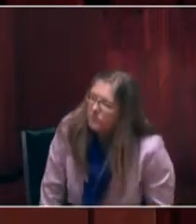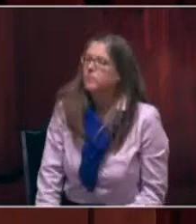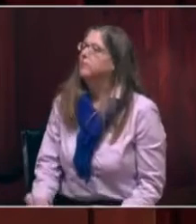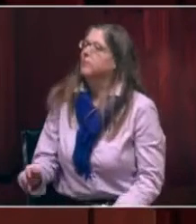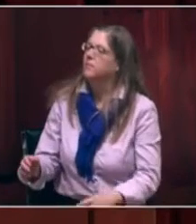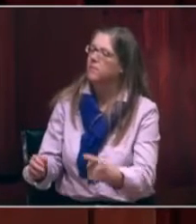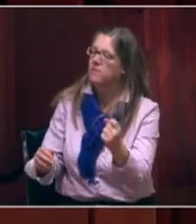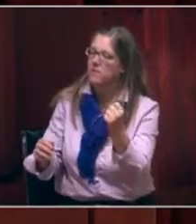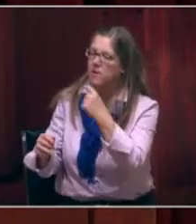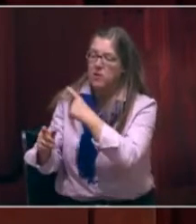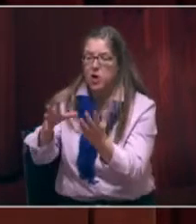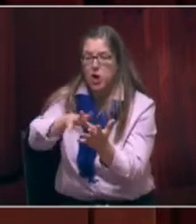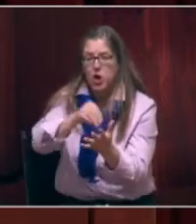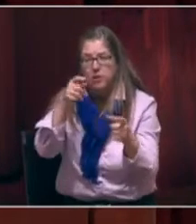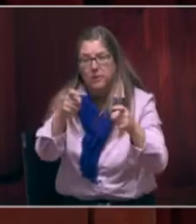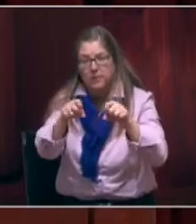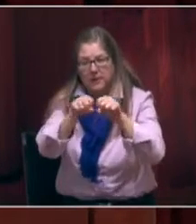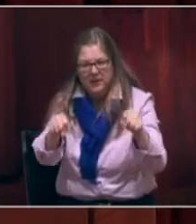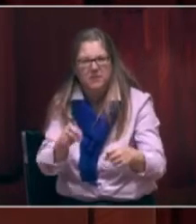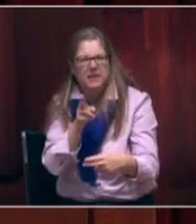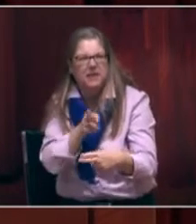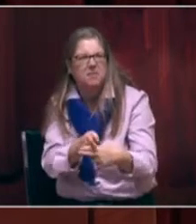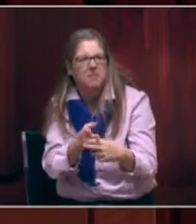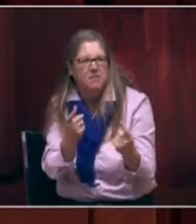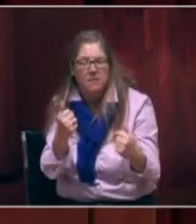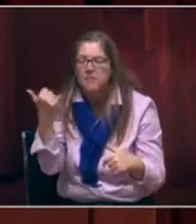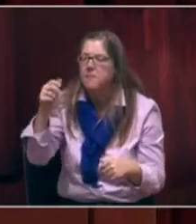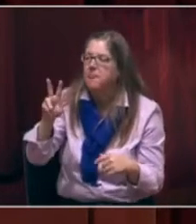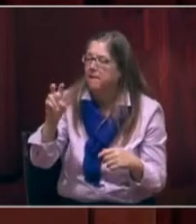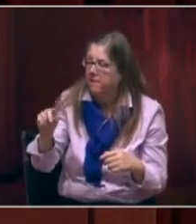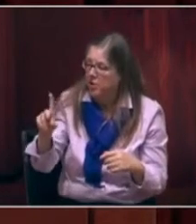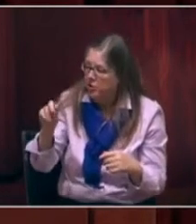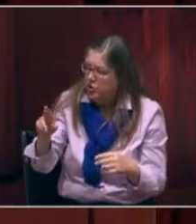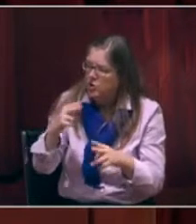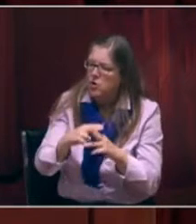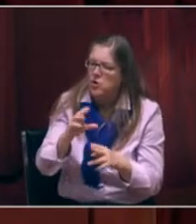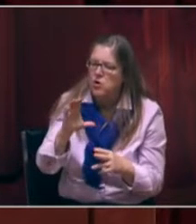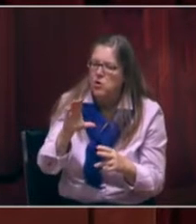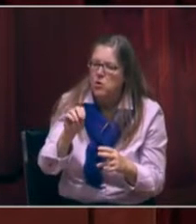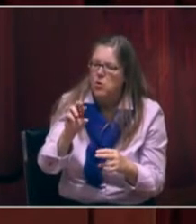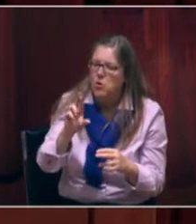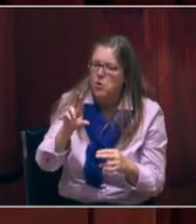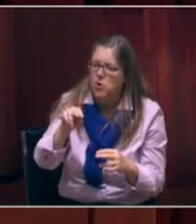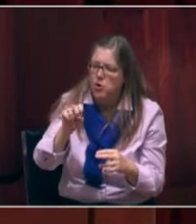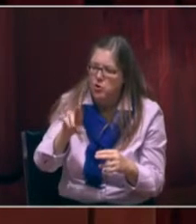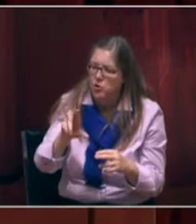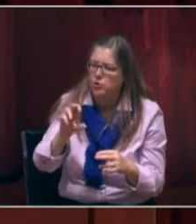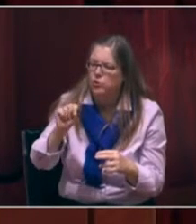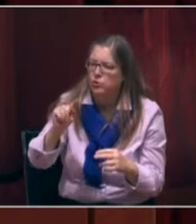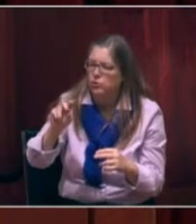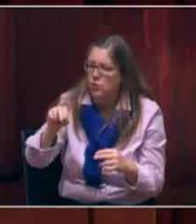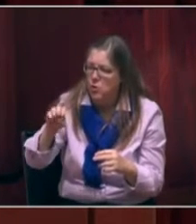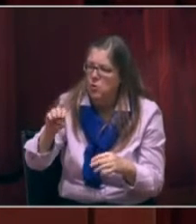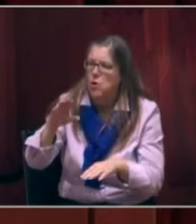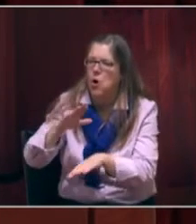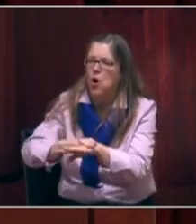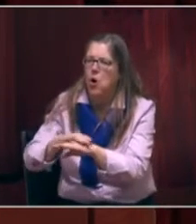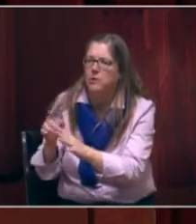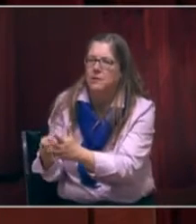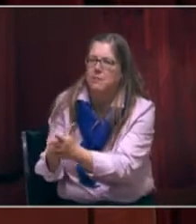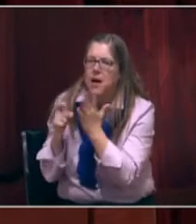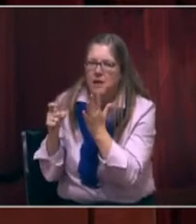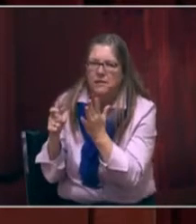system that you're using? So the vendor that we're using is Cornerstone On Demand. And the, you know, we've done